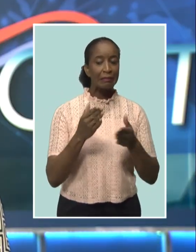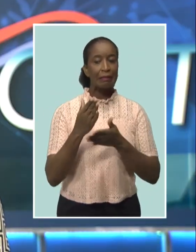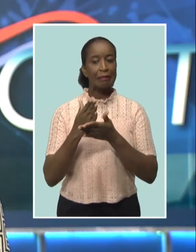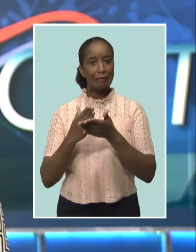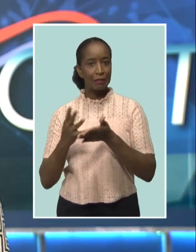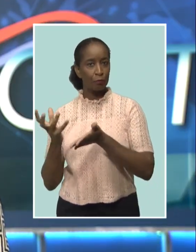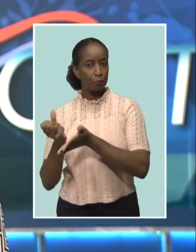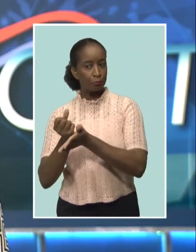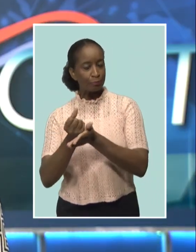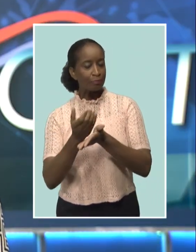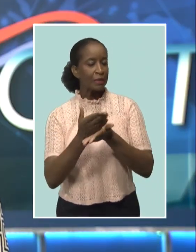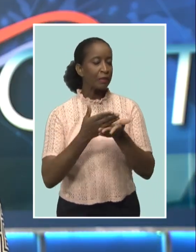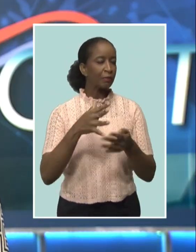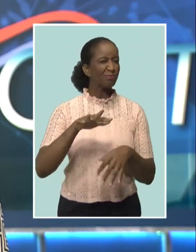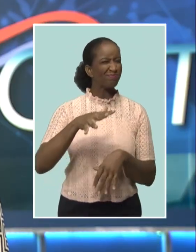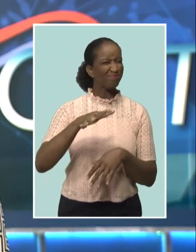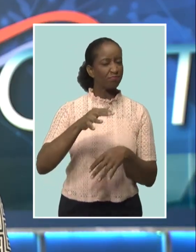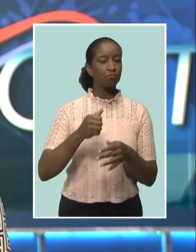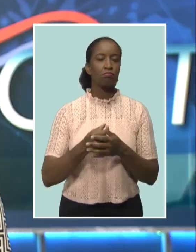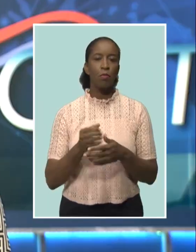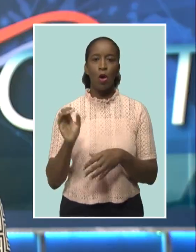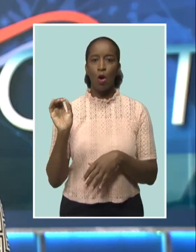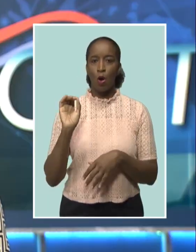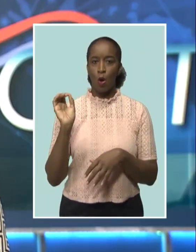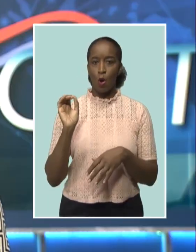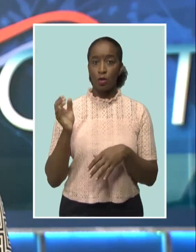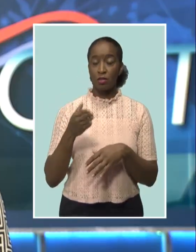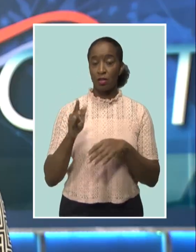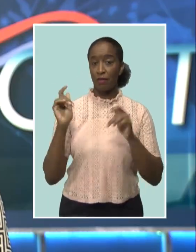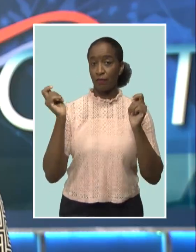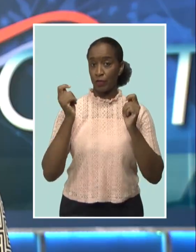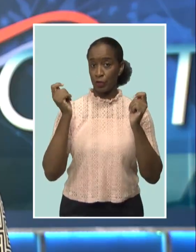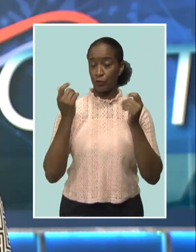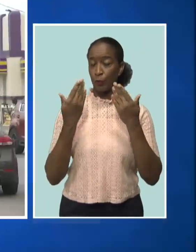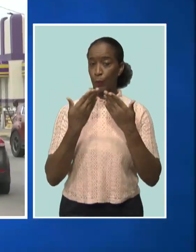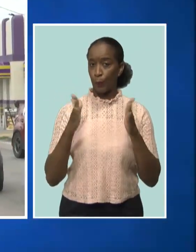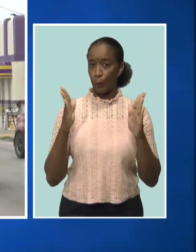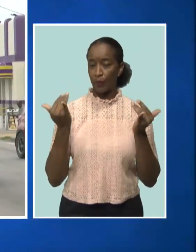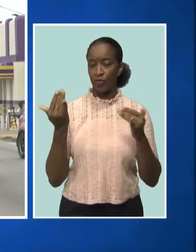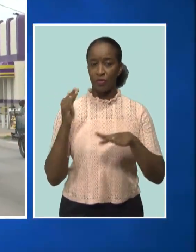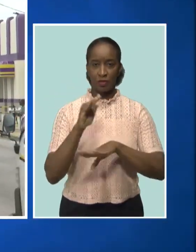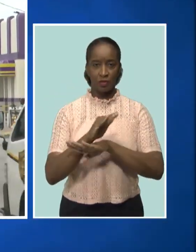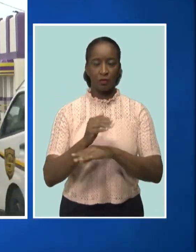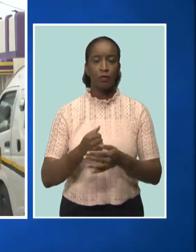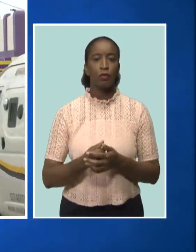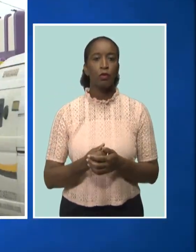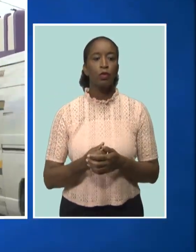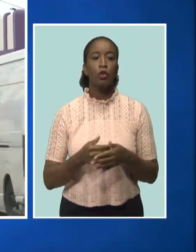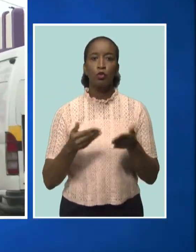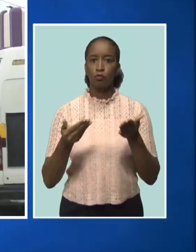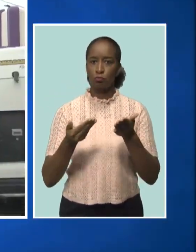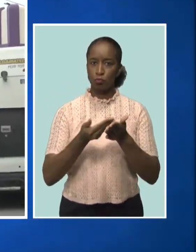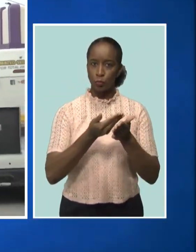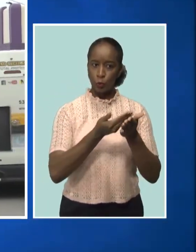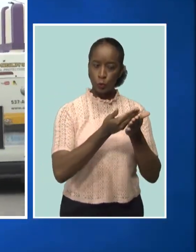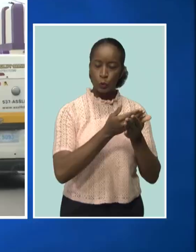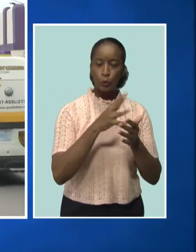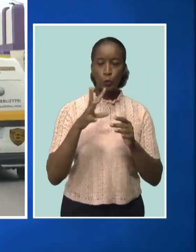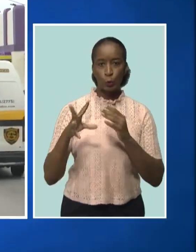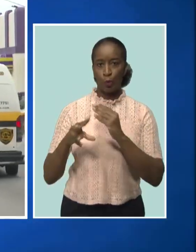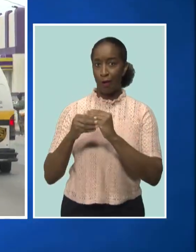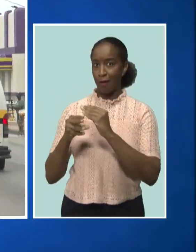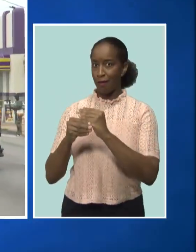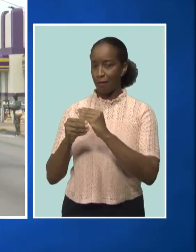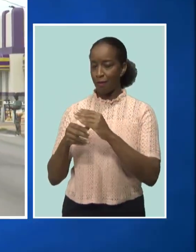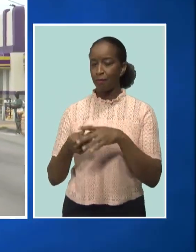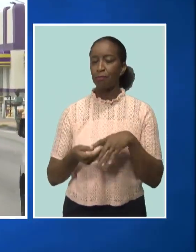Festival 2025 officially opened this afternoon. A number of new elements have been added to this year's event, including